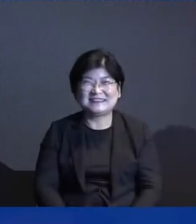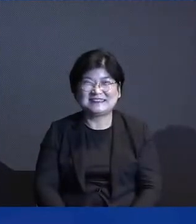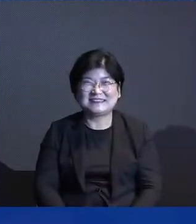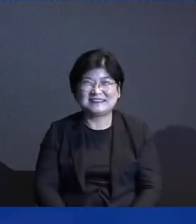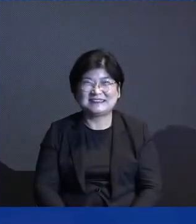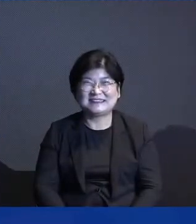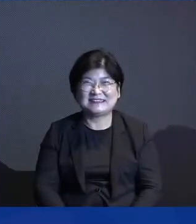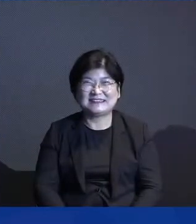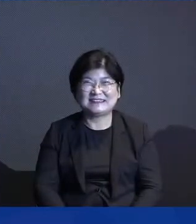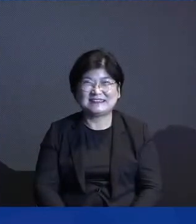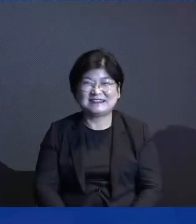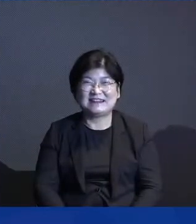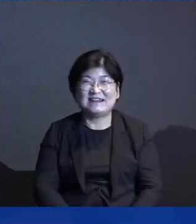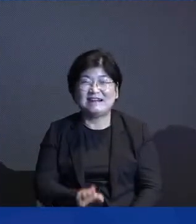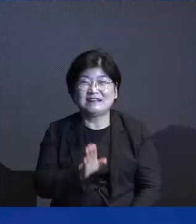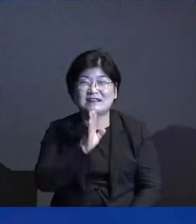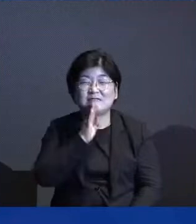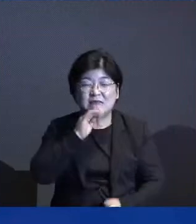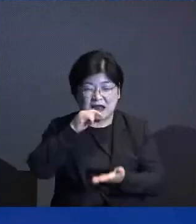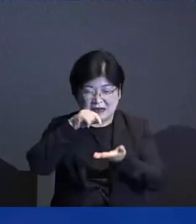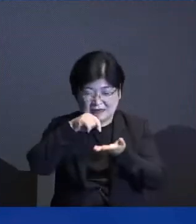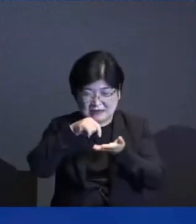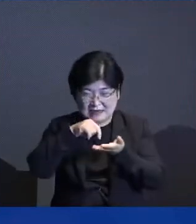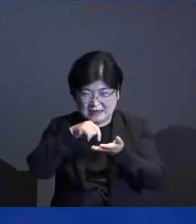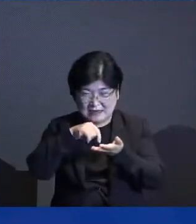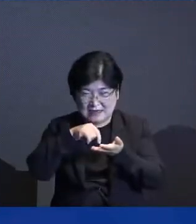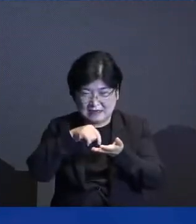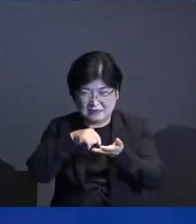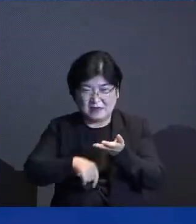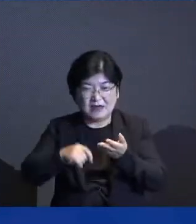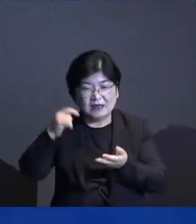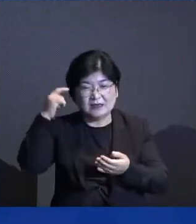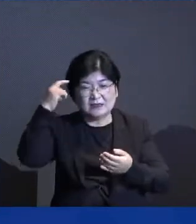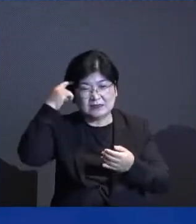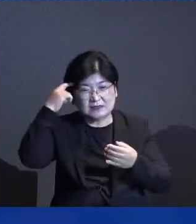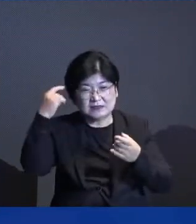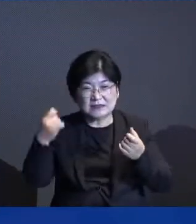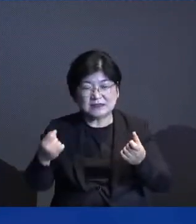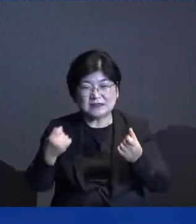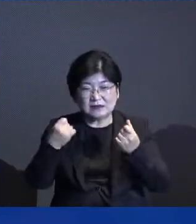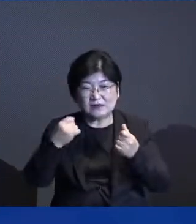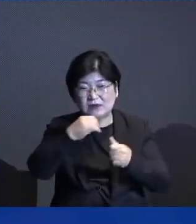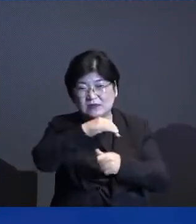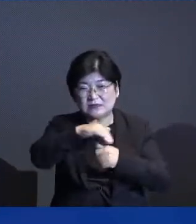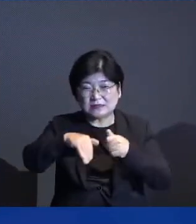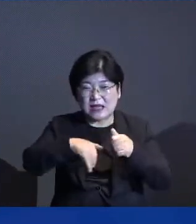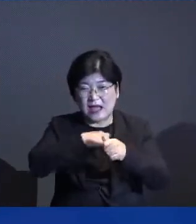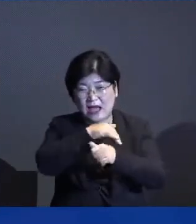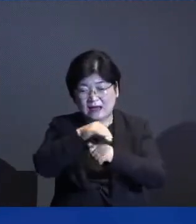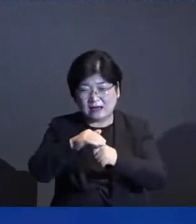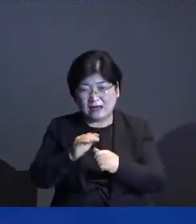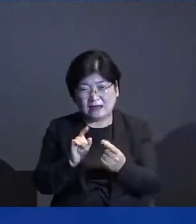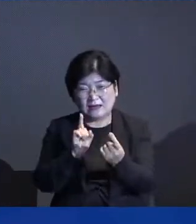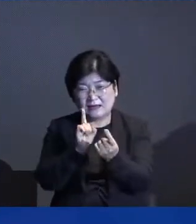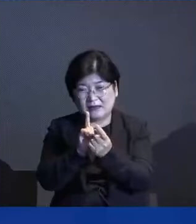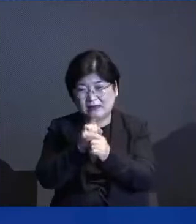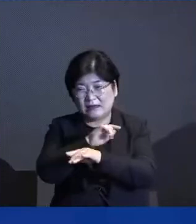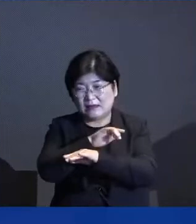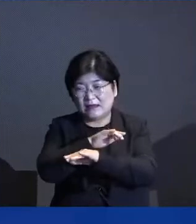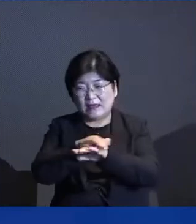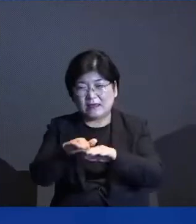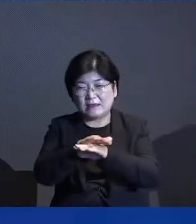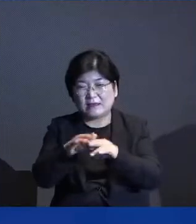overview of mental health issues of older Koreans and policy